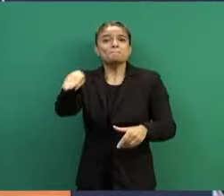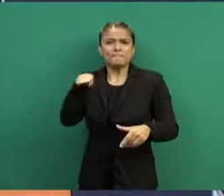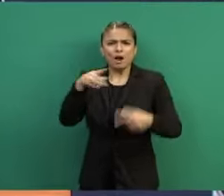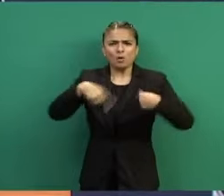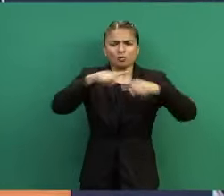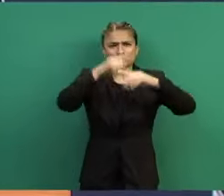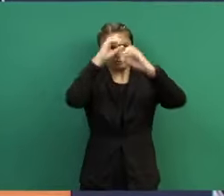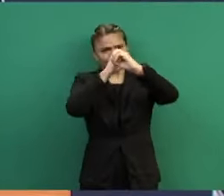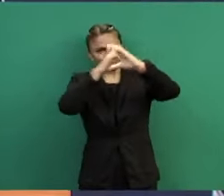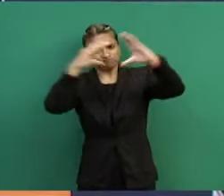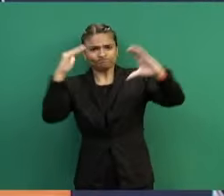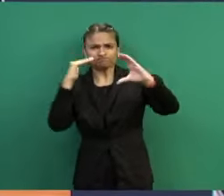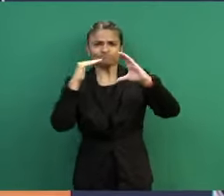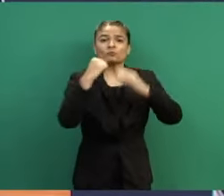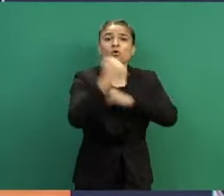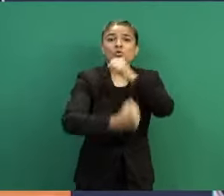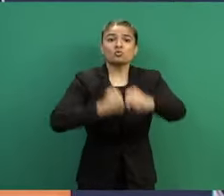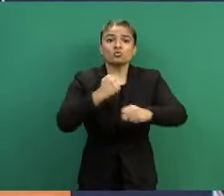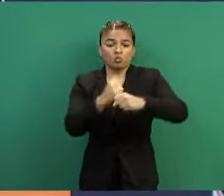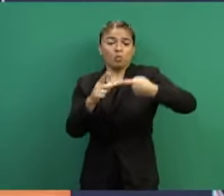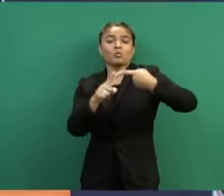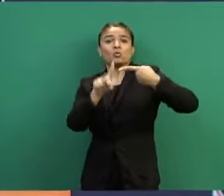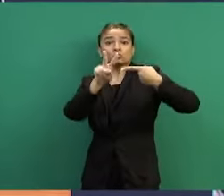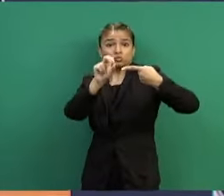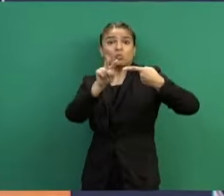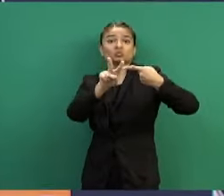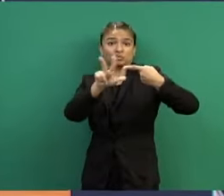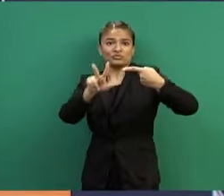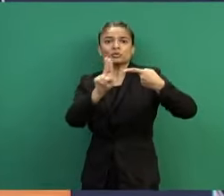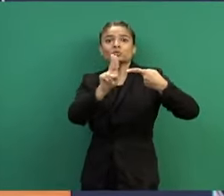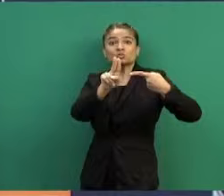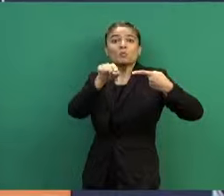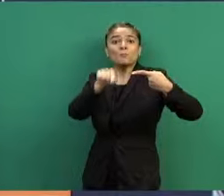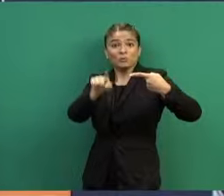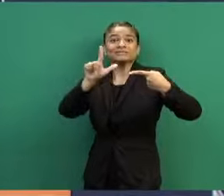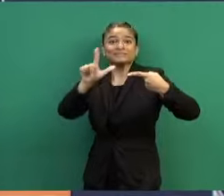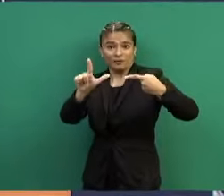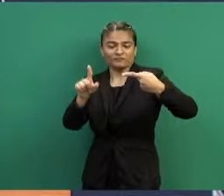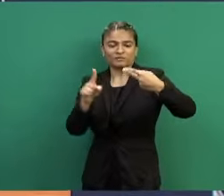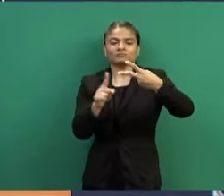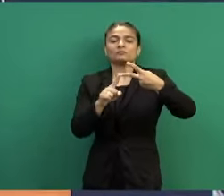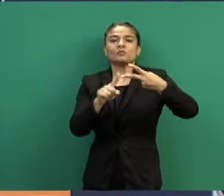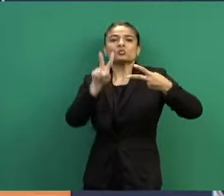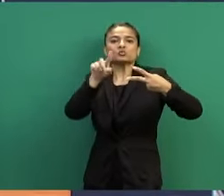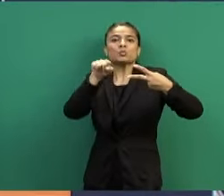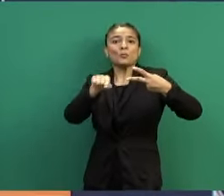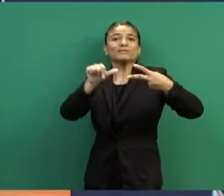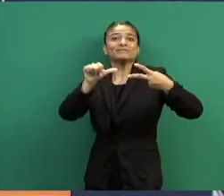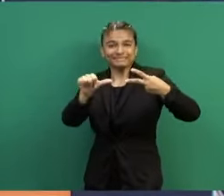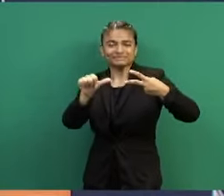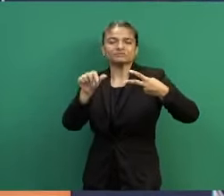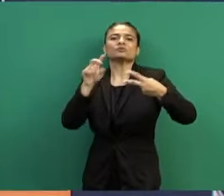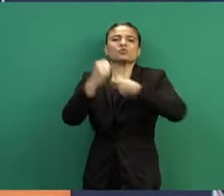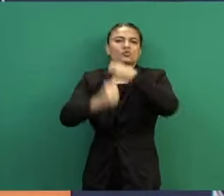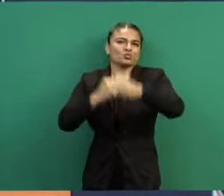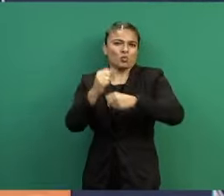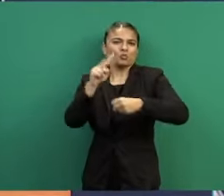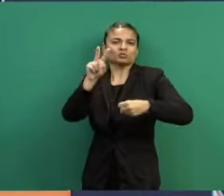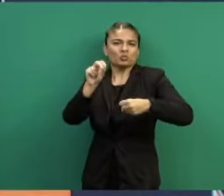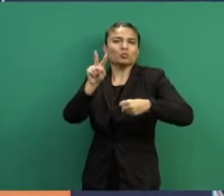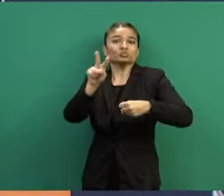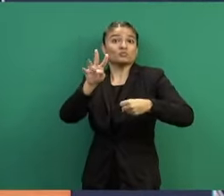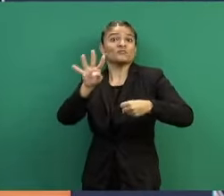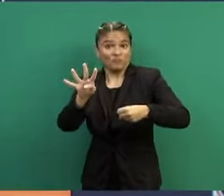unchanged at 2.7% and 2.6% in 2024. While South